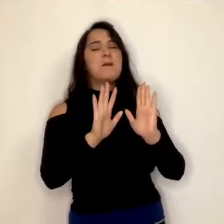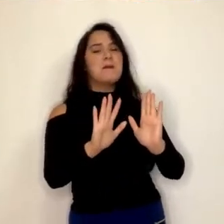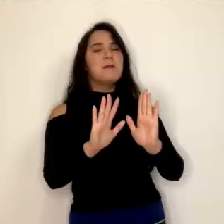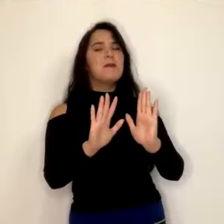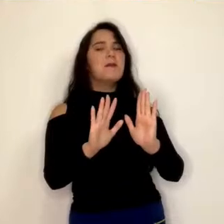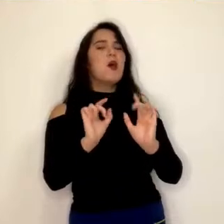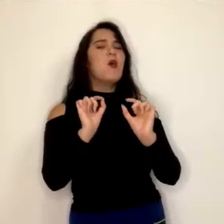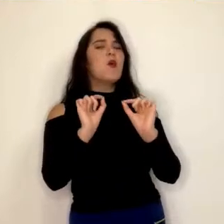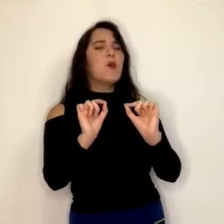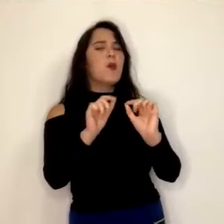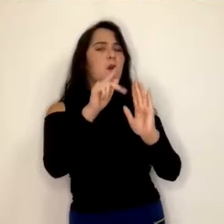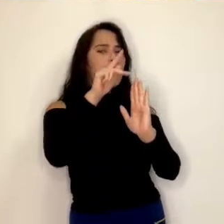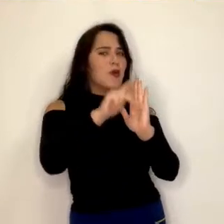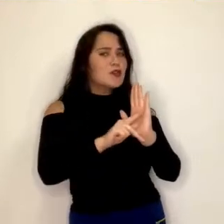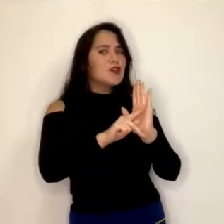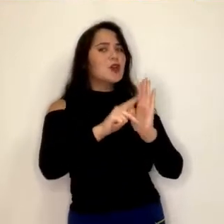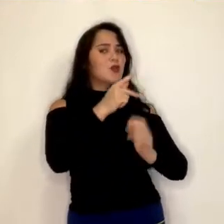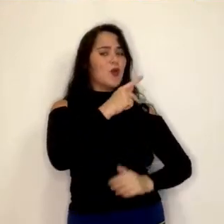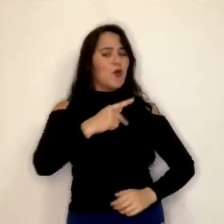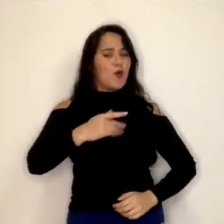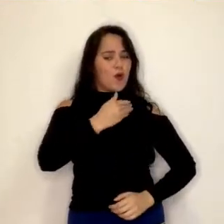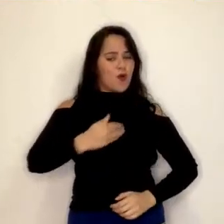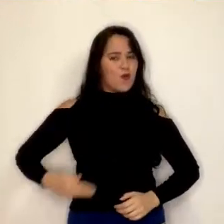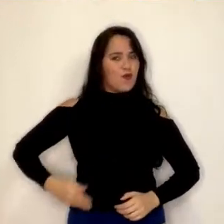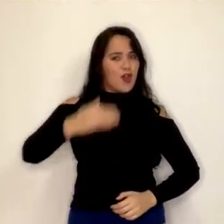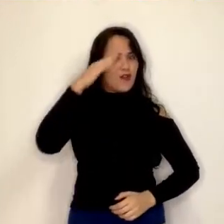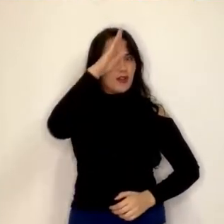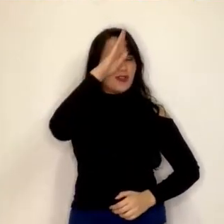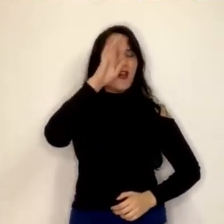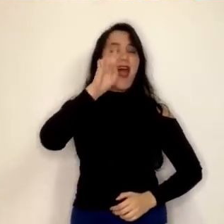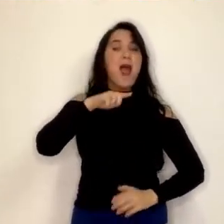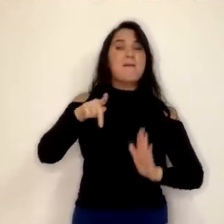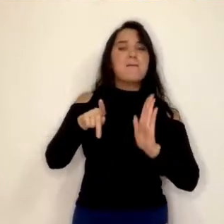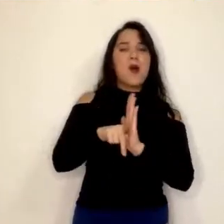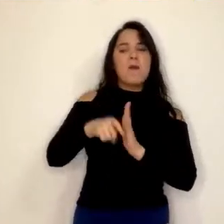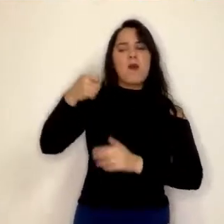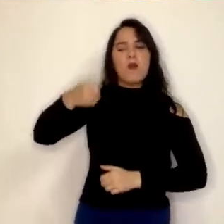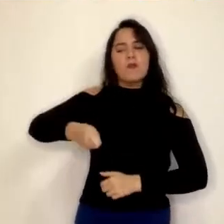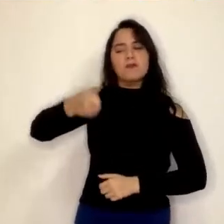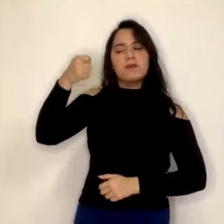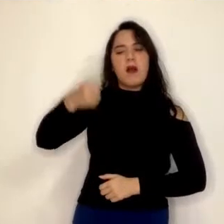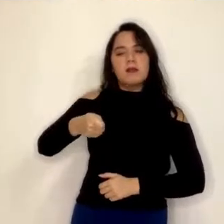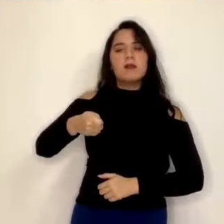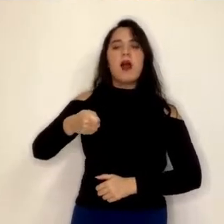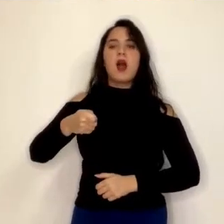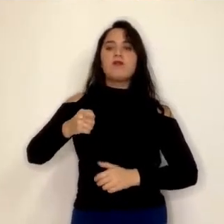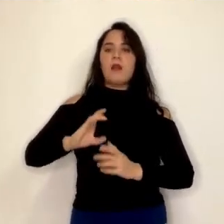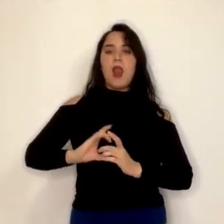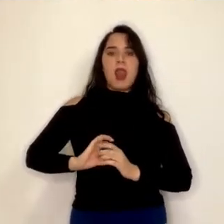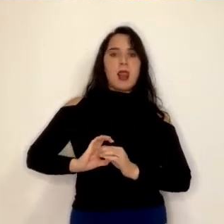the project, but what was the project by Bolsonaro?